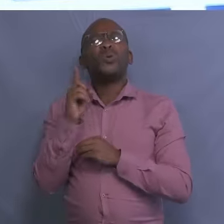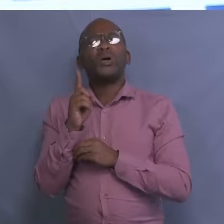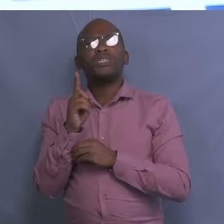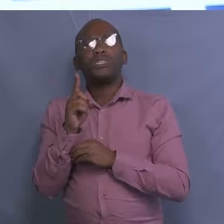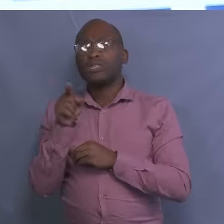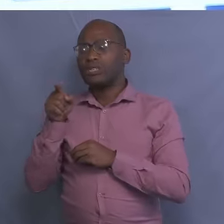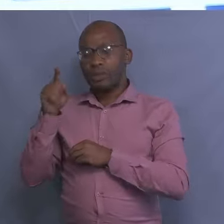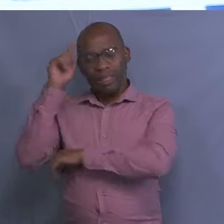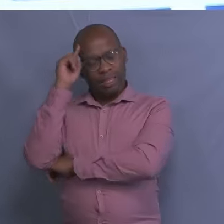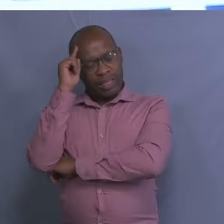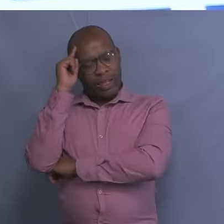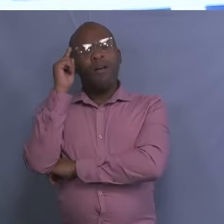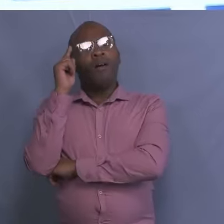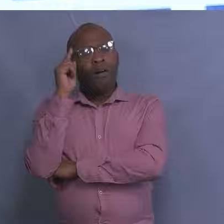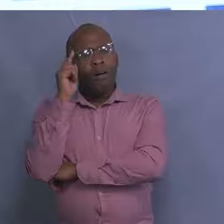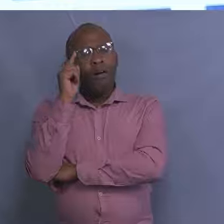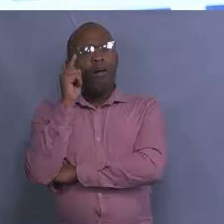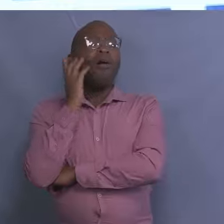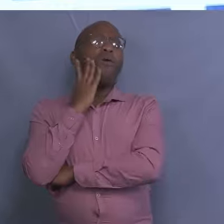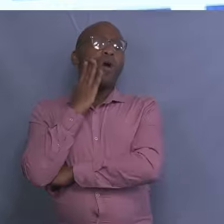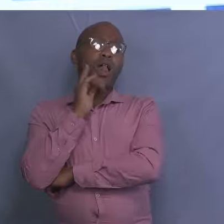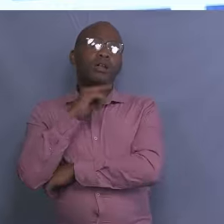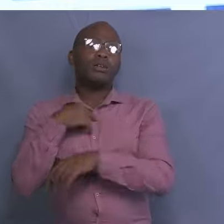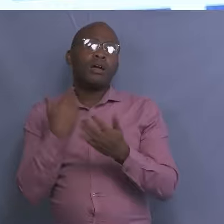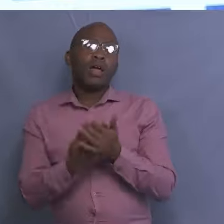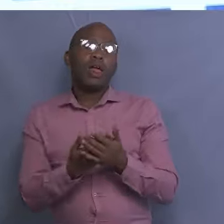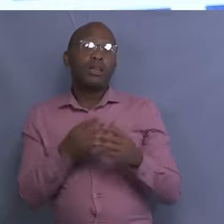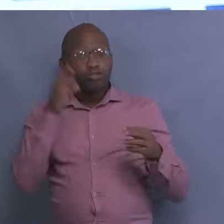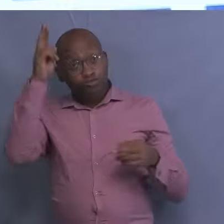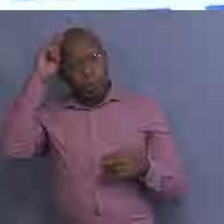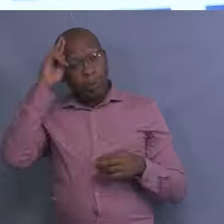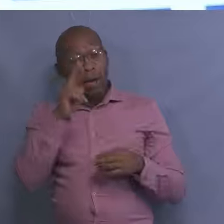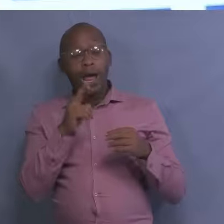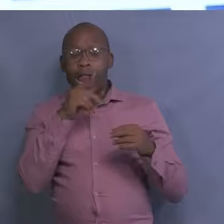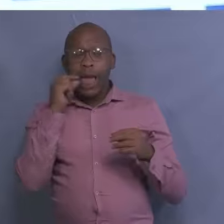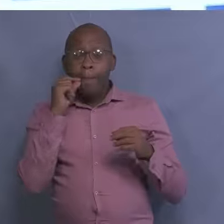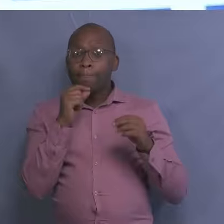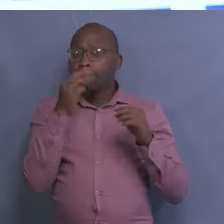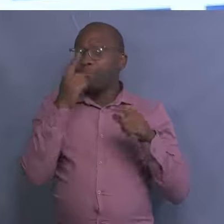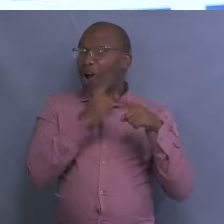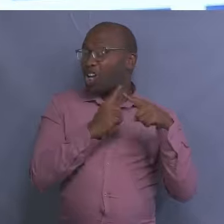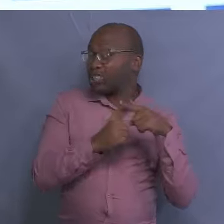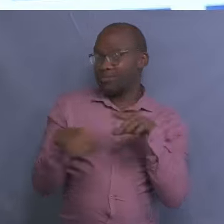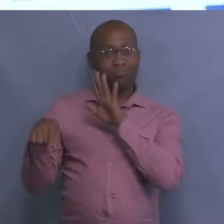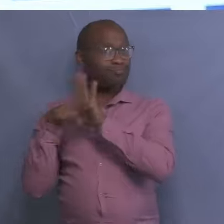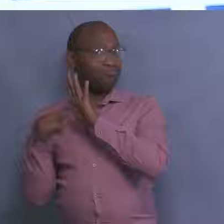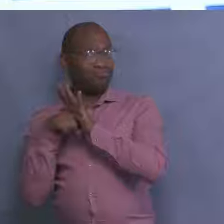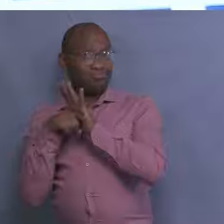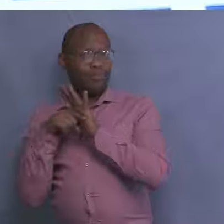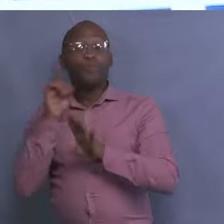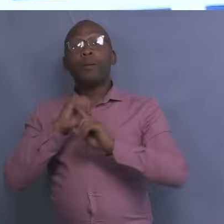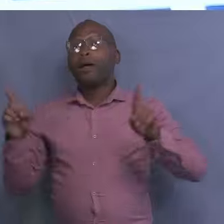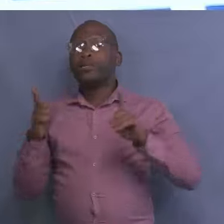either remember the business in a positive or in a negative manner. However, when it comes to businesses